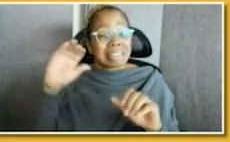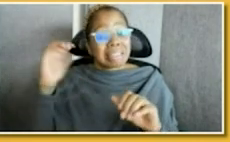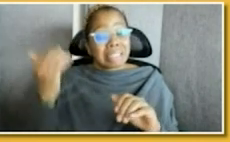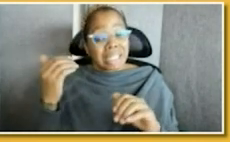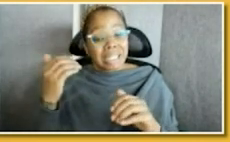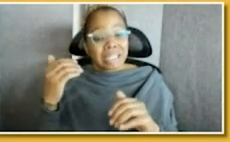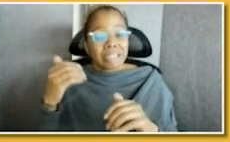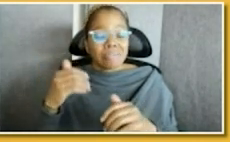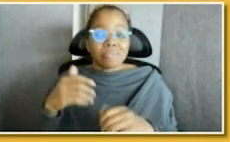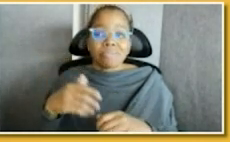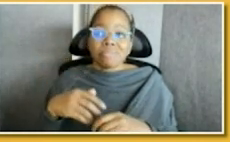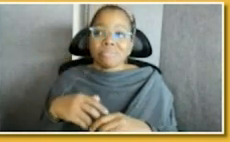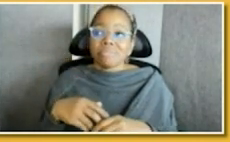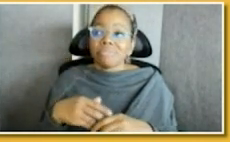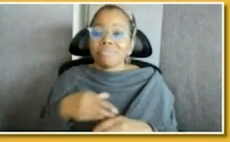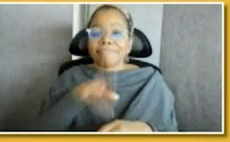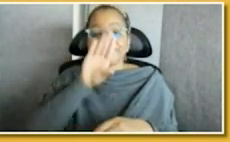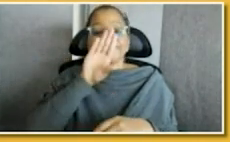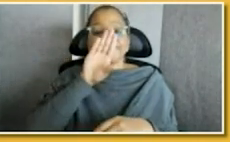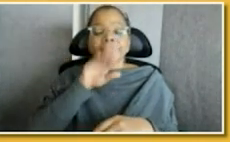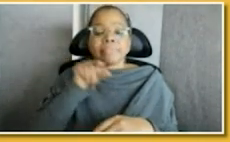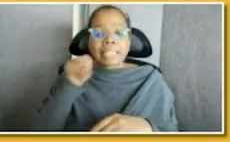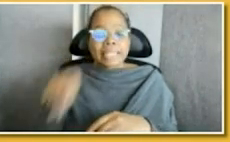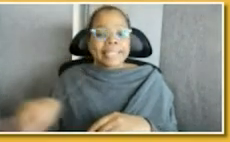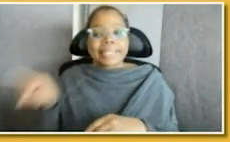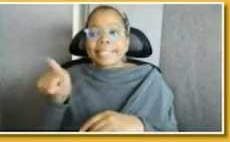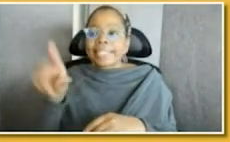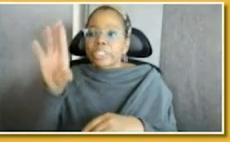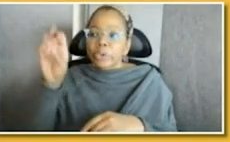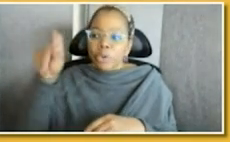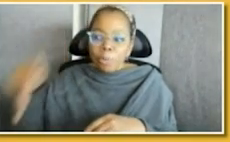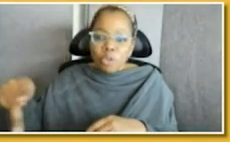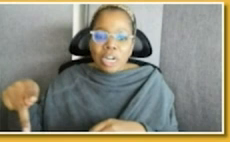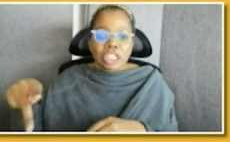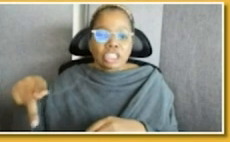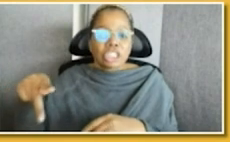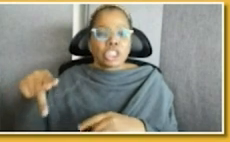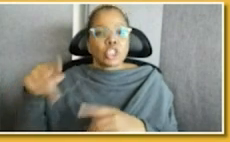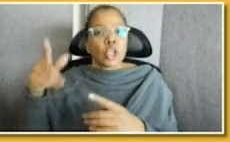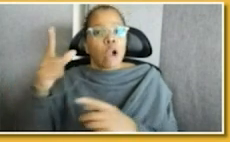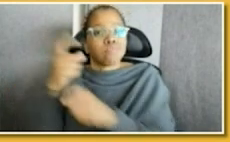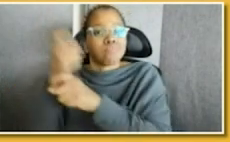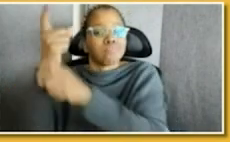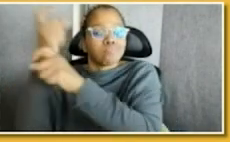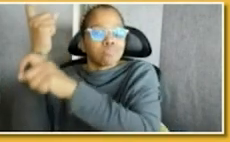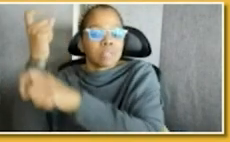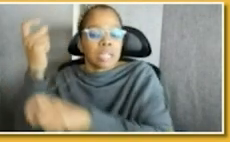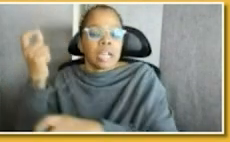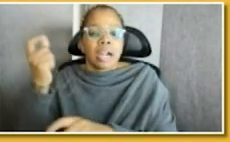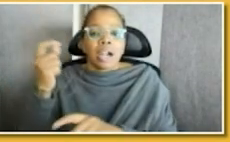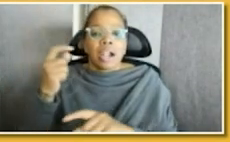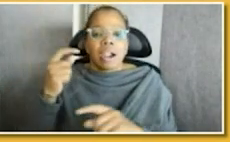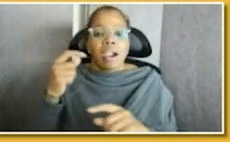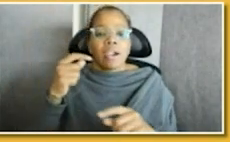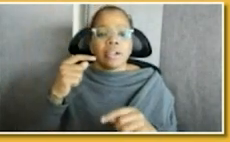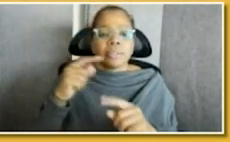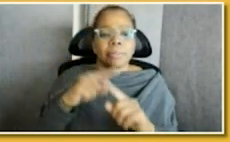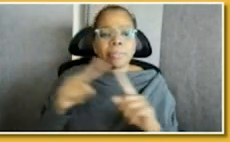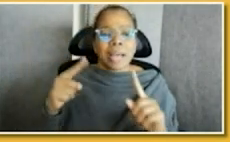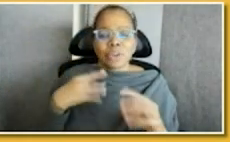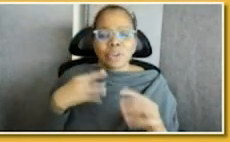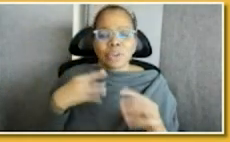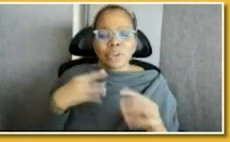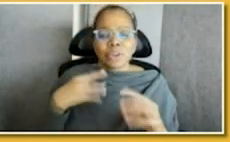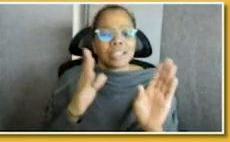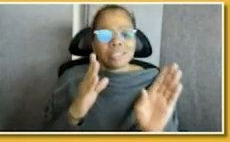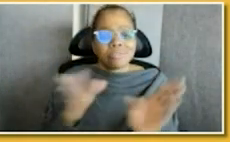these corporations and their leadership are sort of getting their way, but been very I've been more encouraged by seeing the rise of